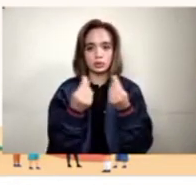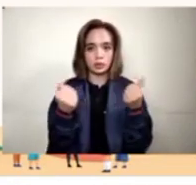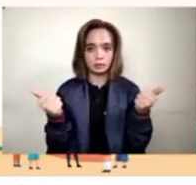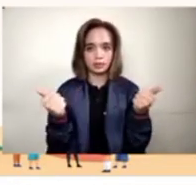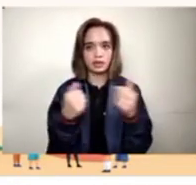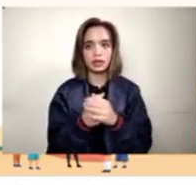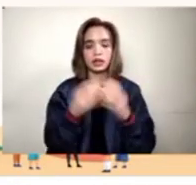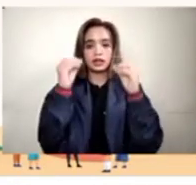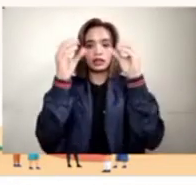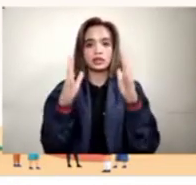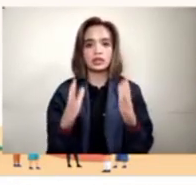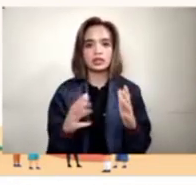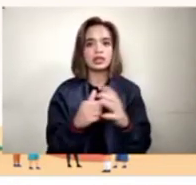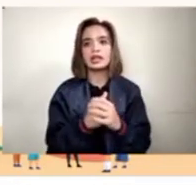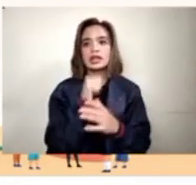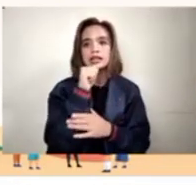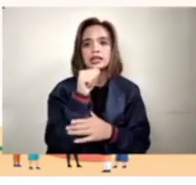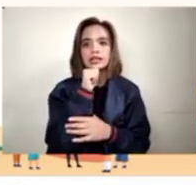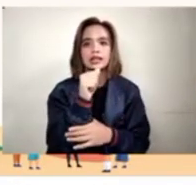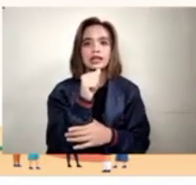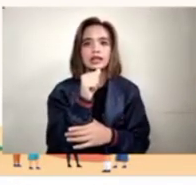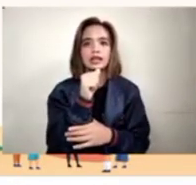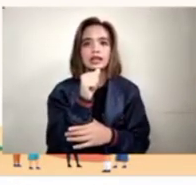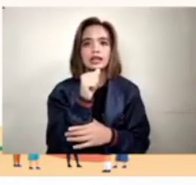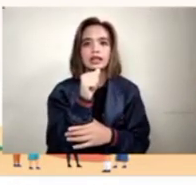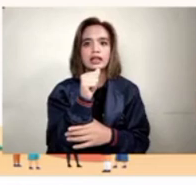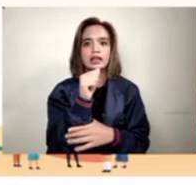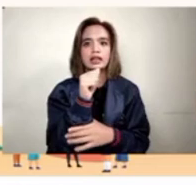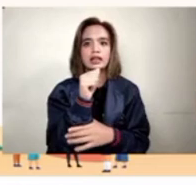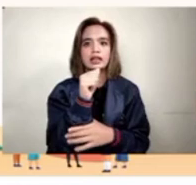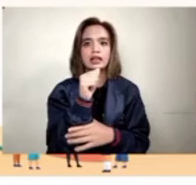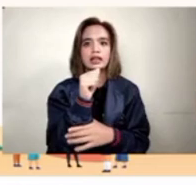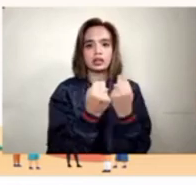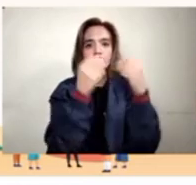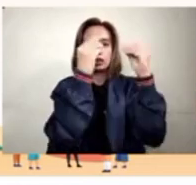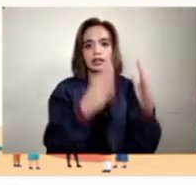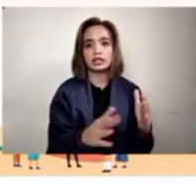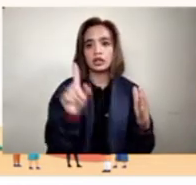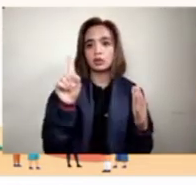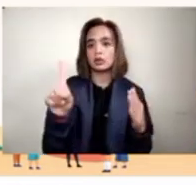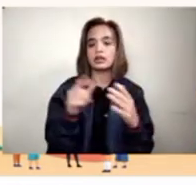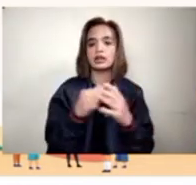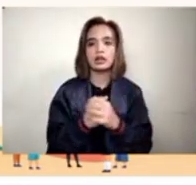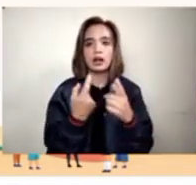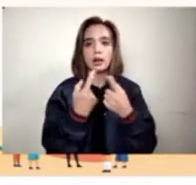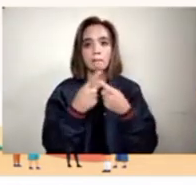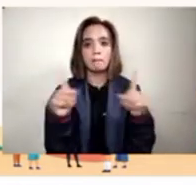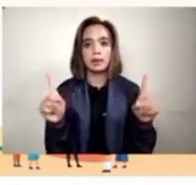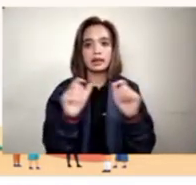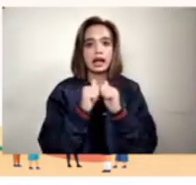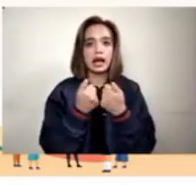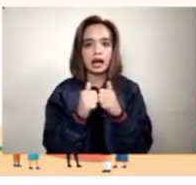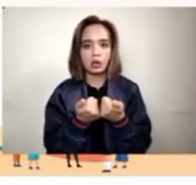be addressed and our teachers will not really retire at teacher one.